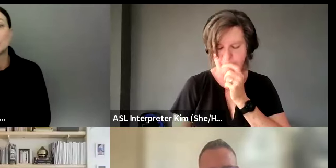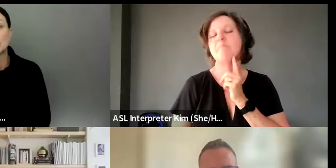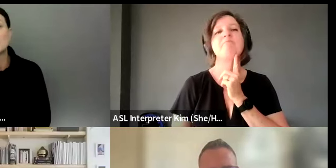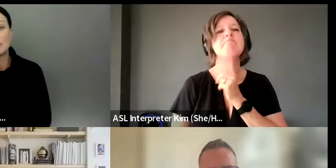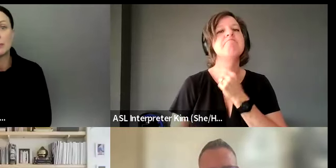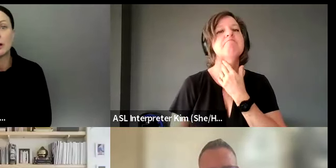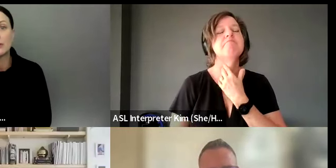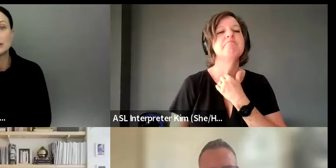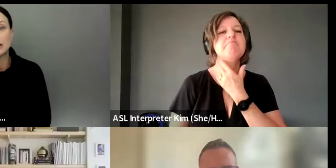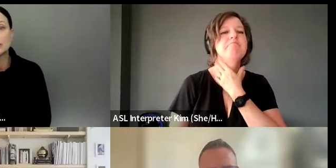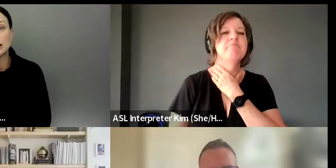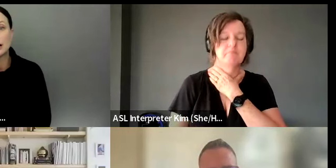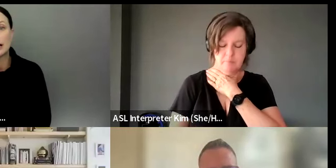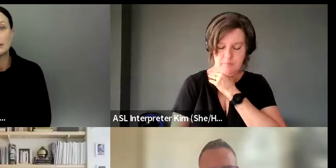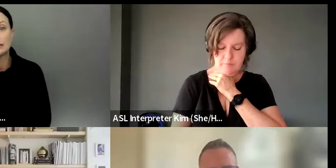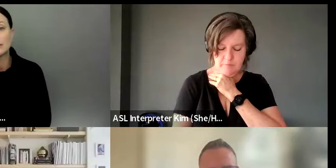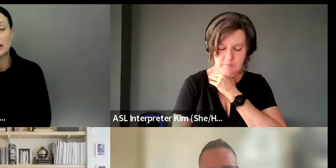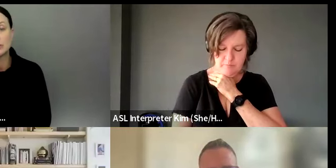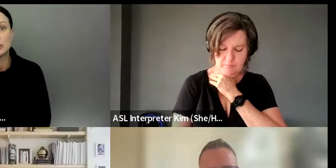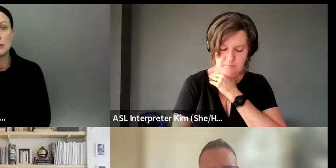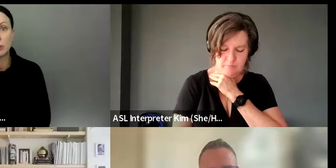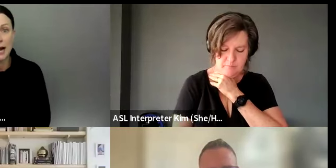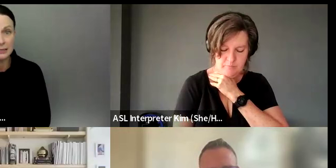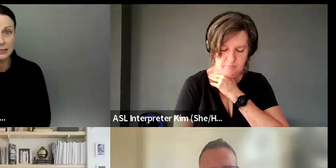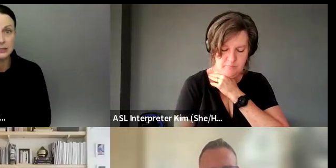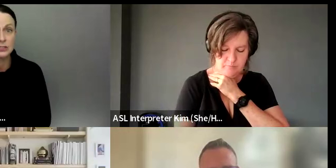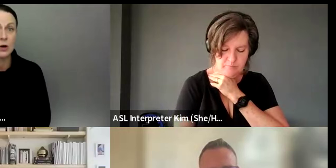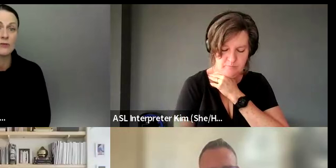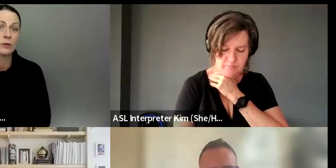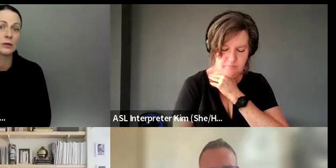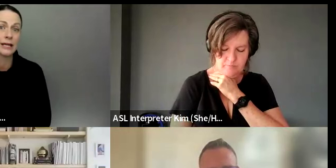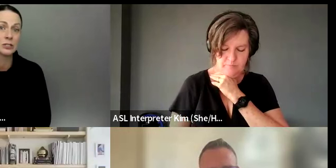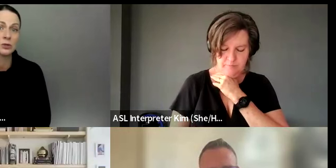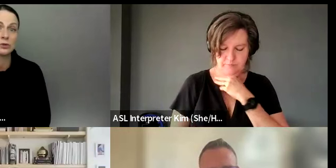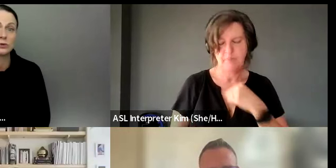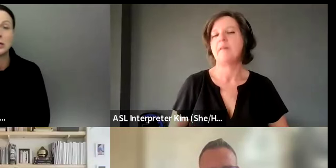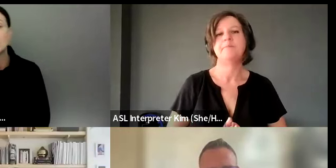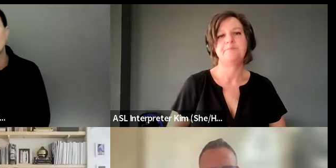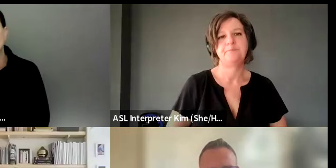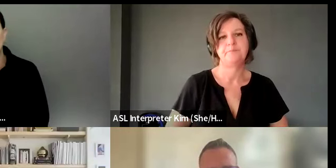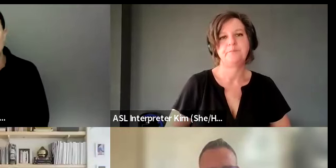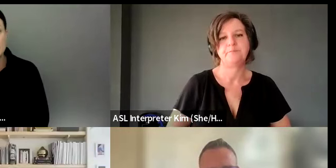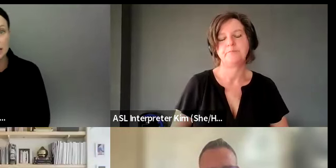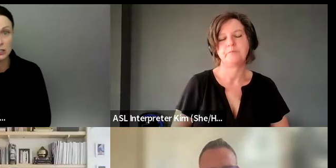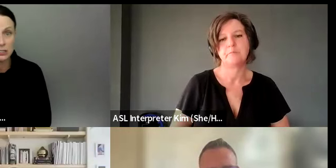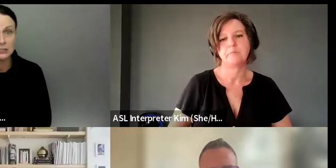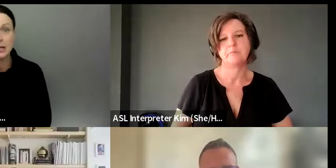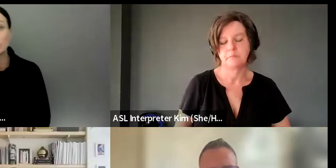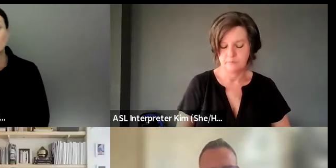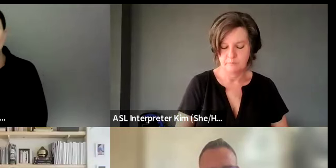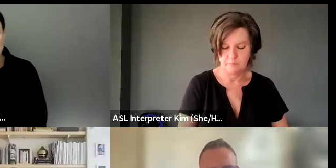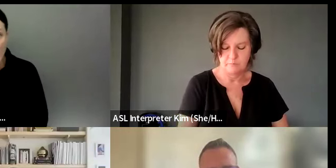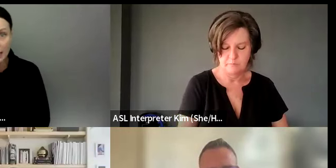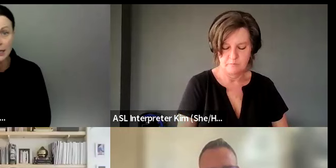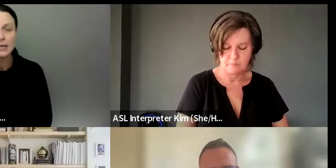have more deaf people on the stage there and give us an opportunity to practice. So if we'd like to have more practice sessions